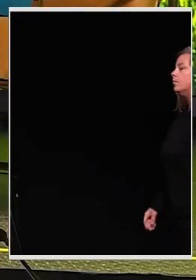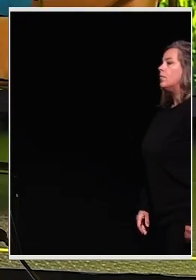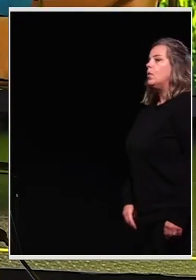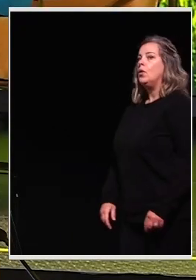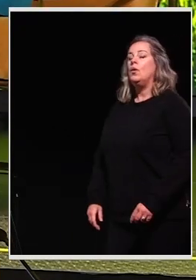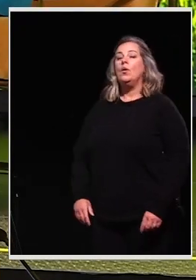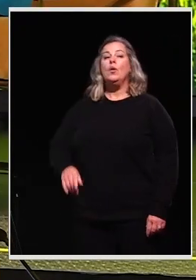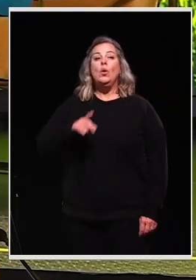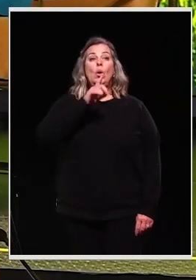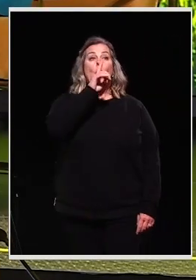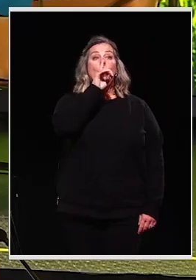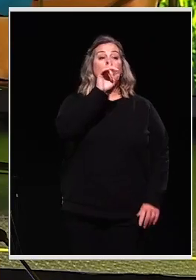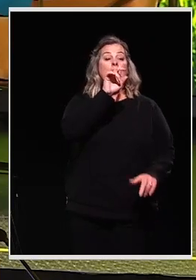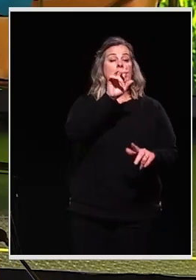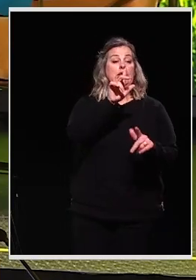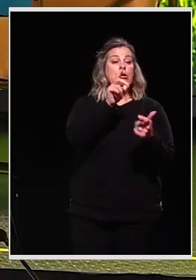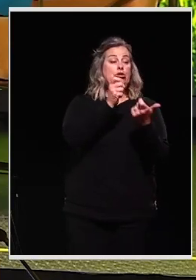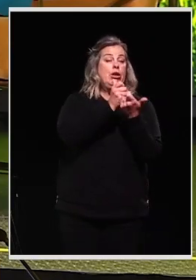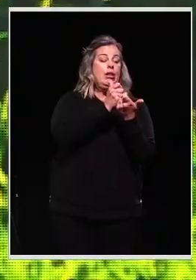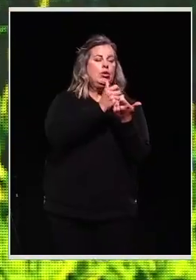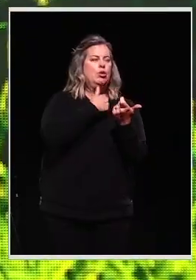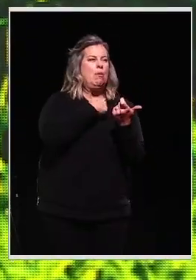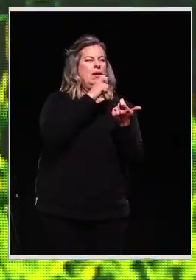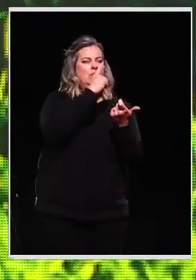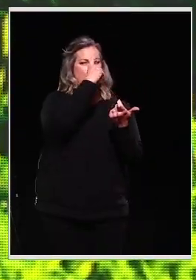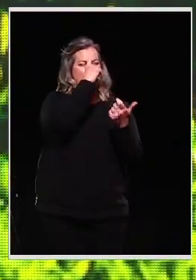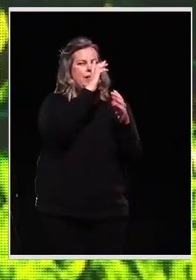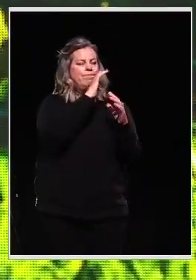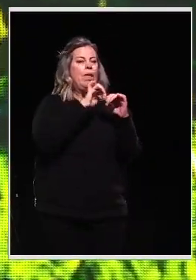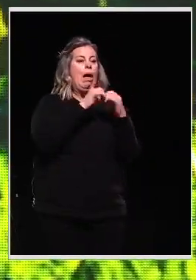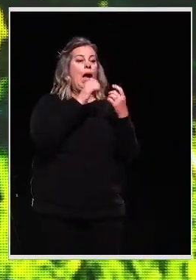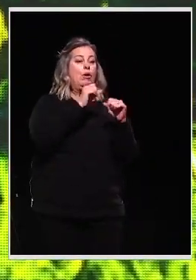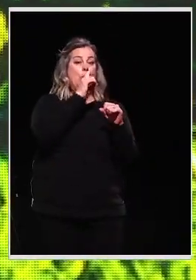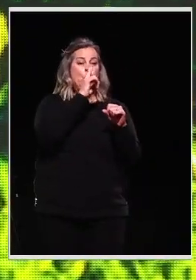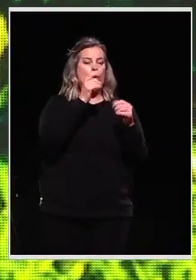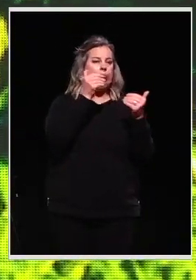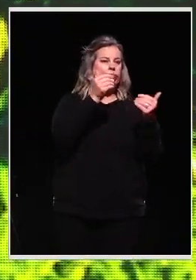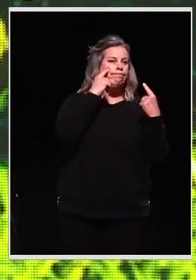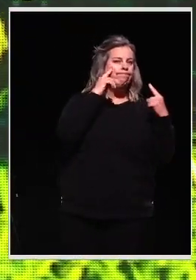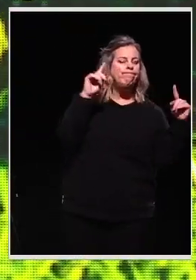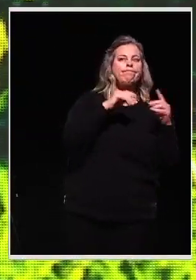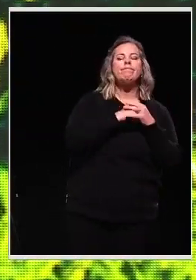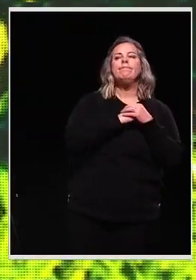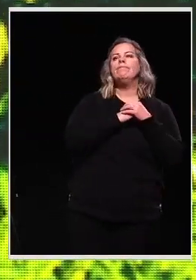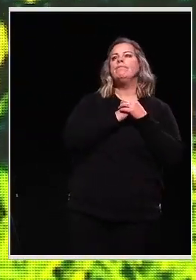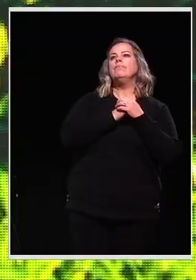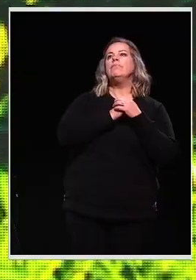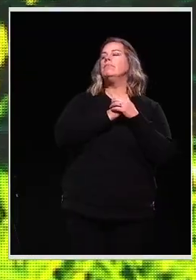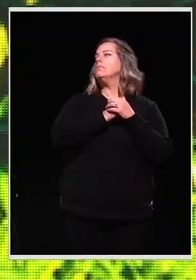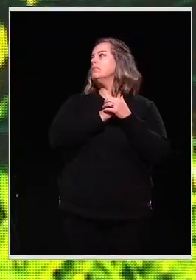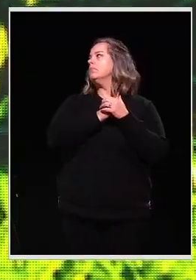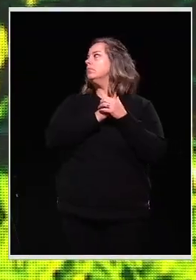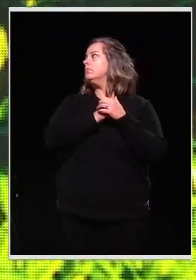challenging. I think, you know, I kind of step back and think about it, like how do you really make this happen? And you